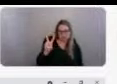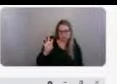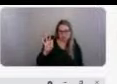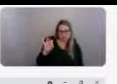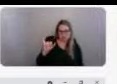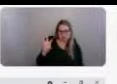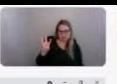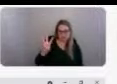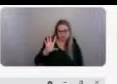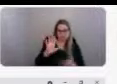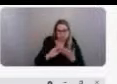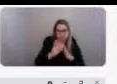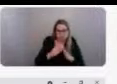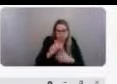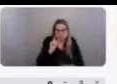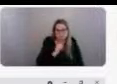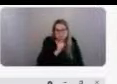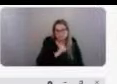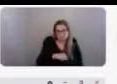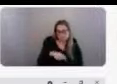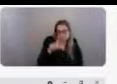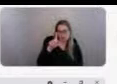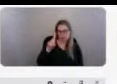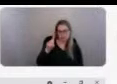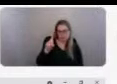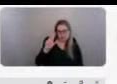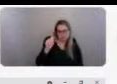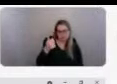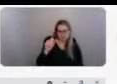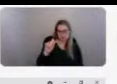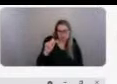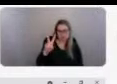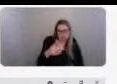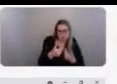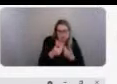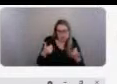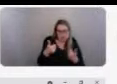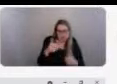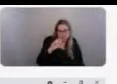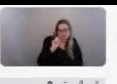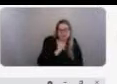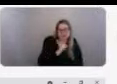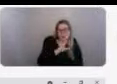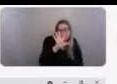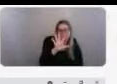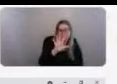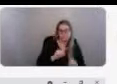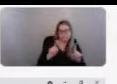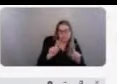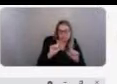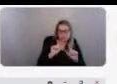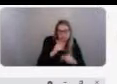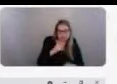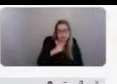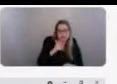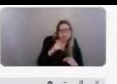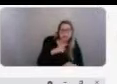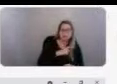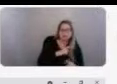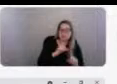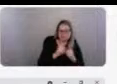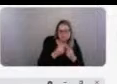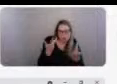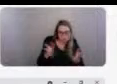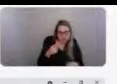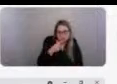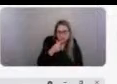town of gilbert ld draft map 10.2 splits yogurt into five different legislative districts as has been said today